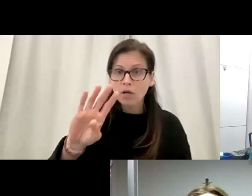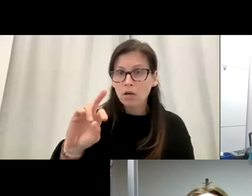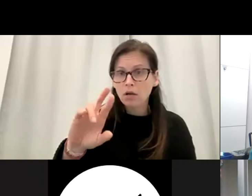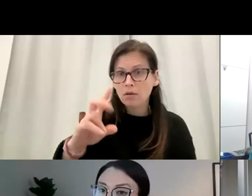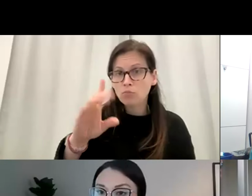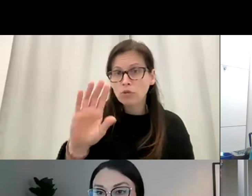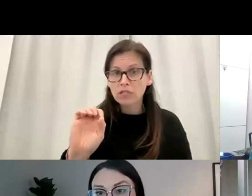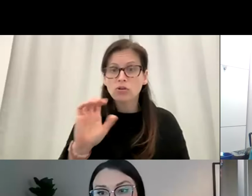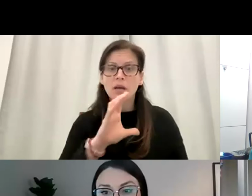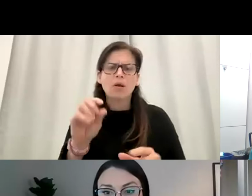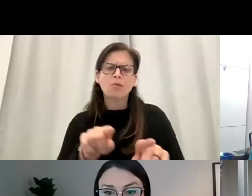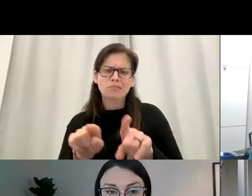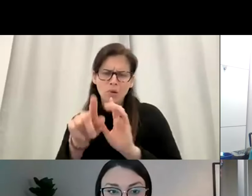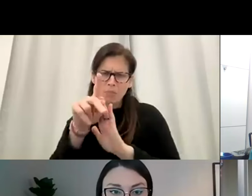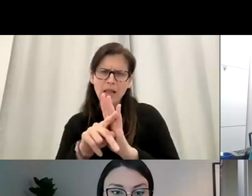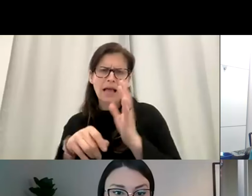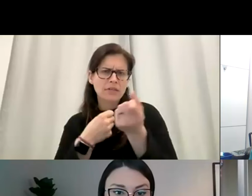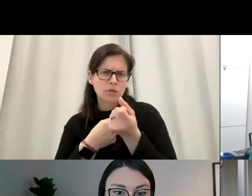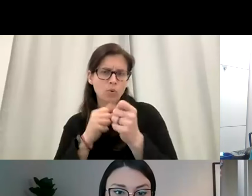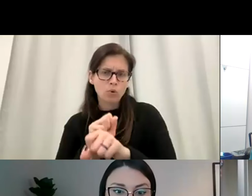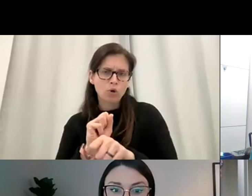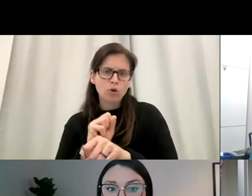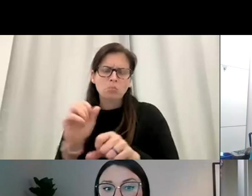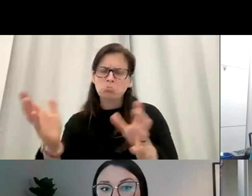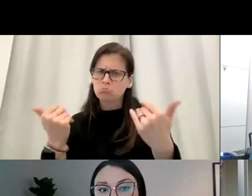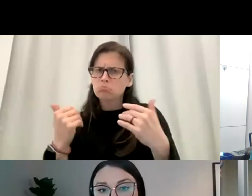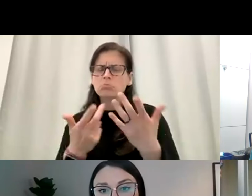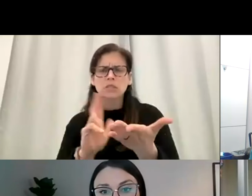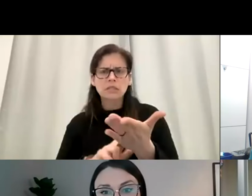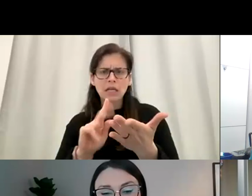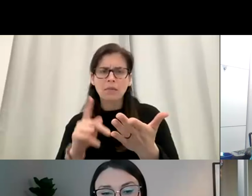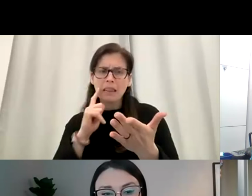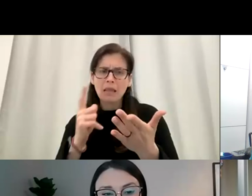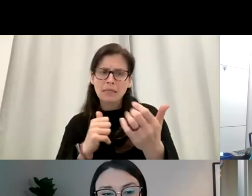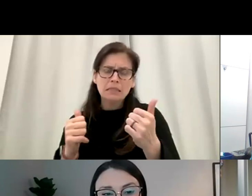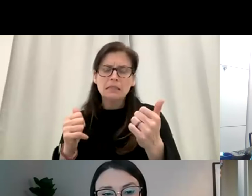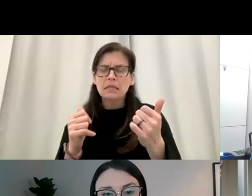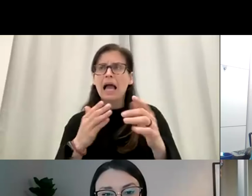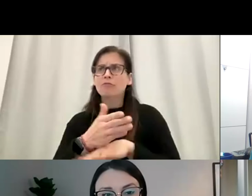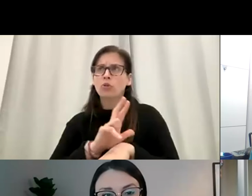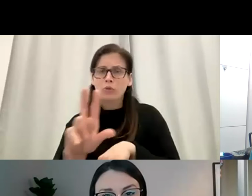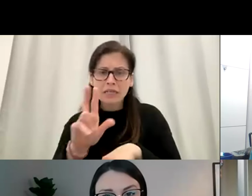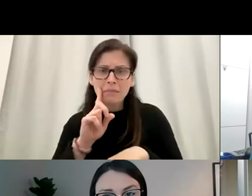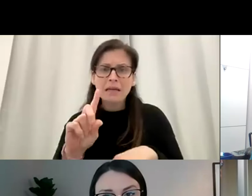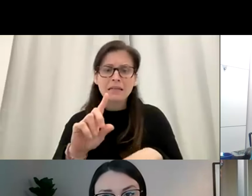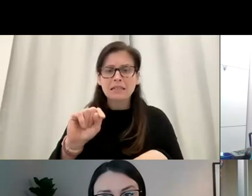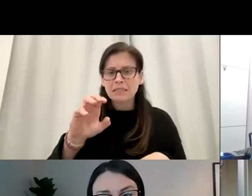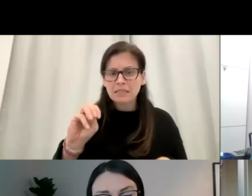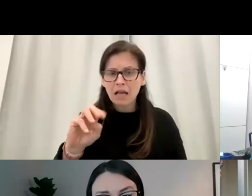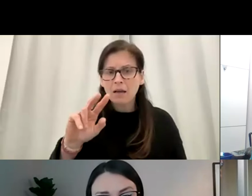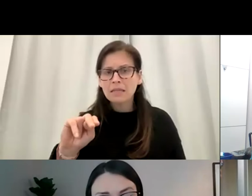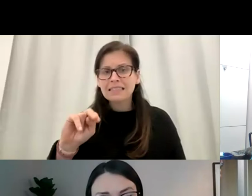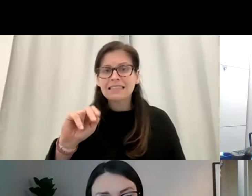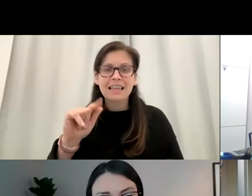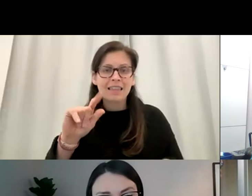of policy advocacy work. So please feel free to sign up there. And I know we're a little bit beyond. So Tom, Nithya, Nora, thank you so much for